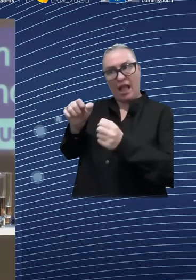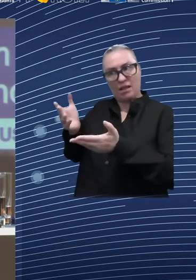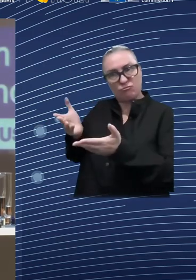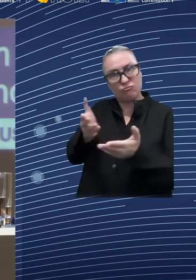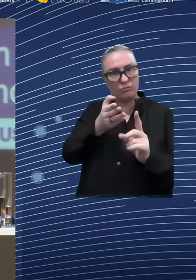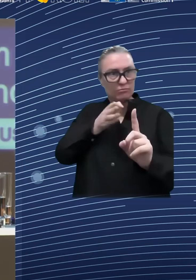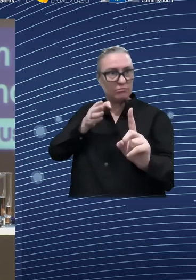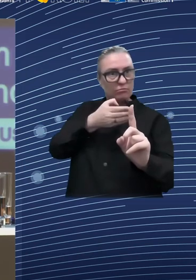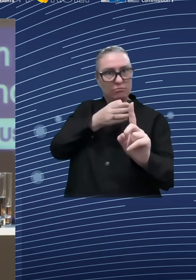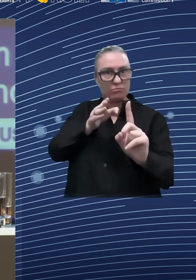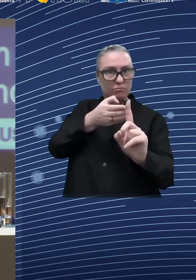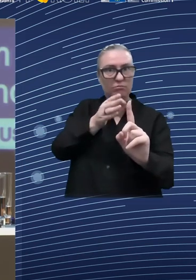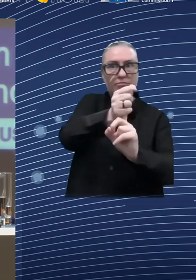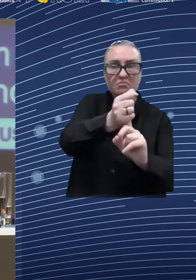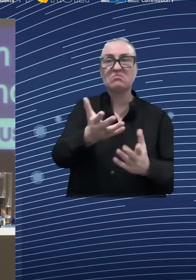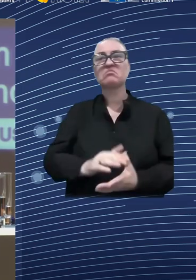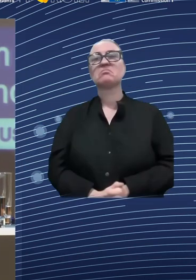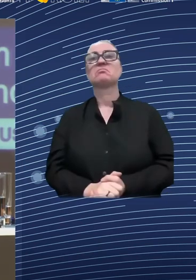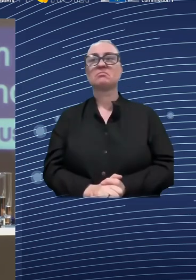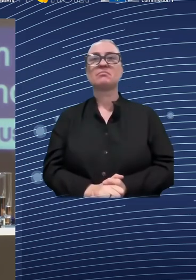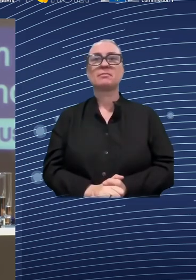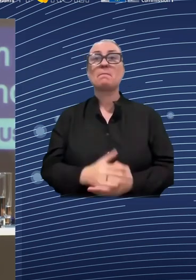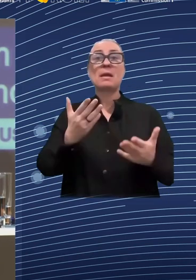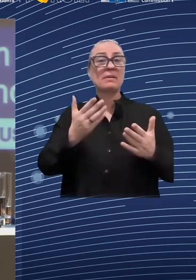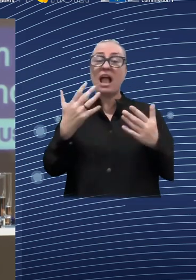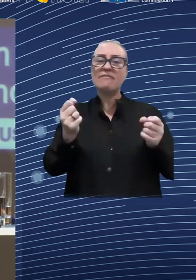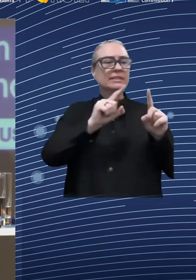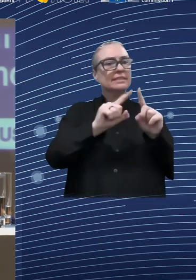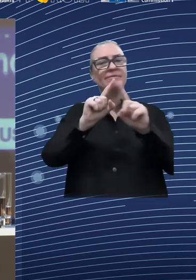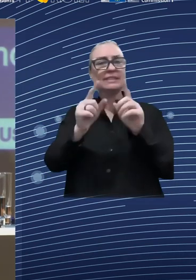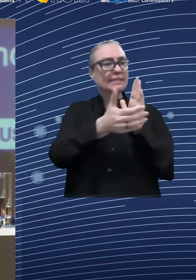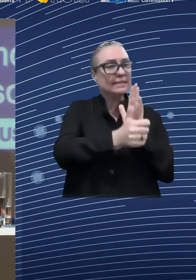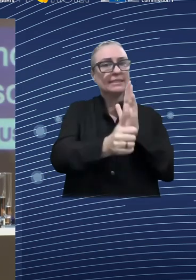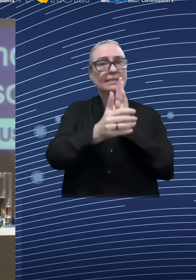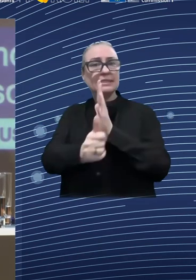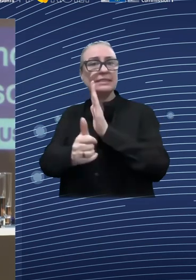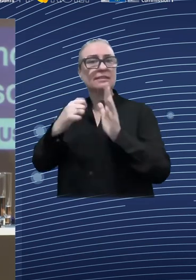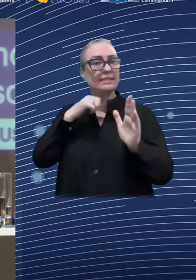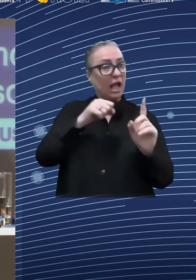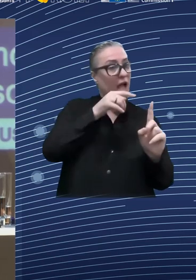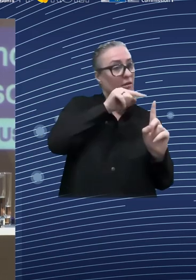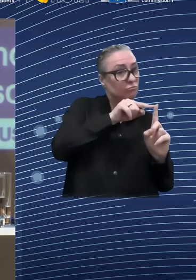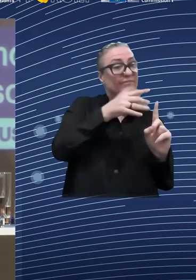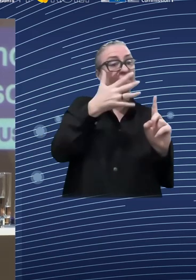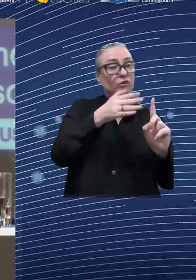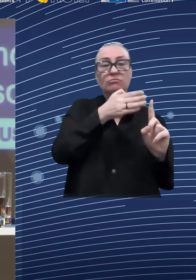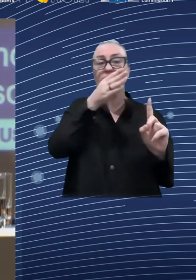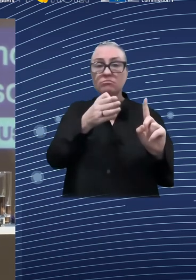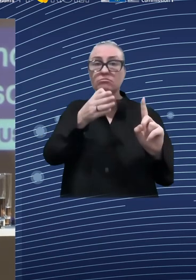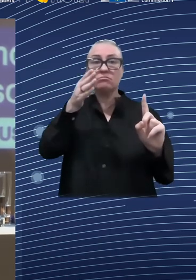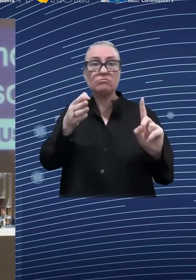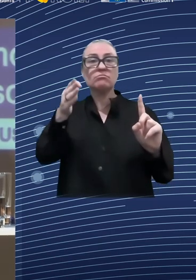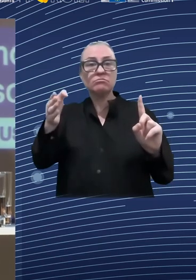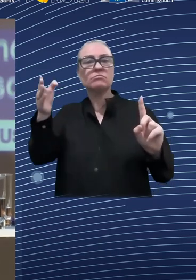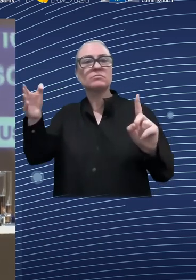And then the platform itself, what our aim would be is to hopefully solve the governance / accreditation issues within